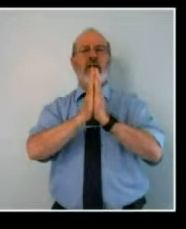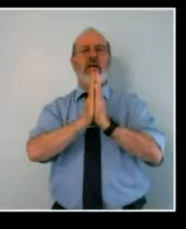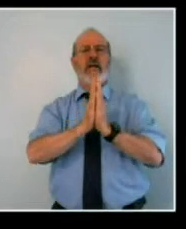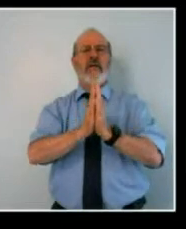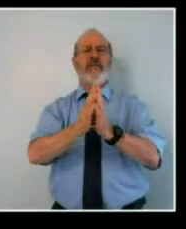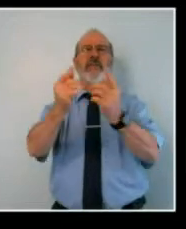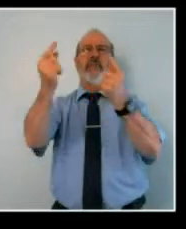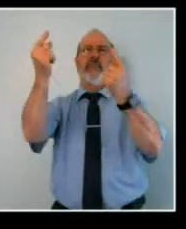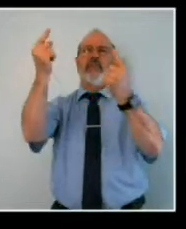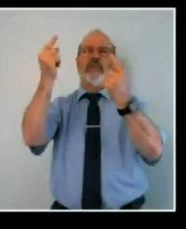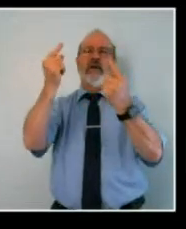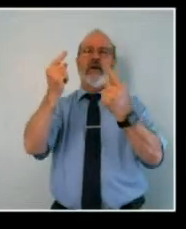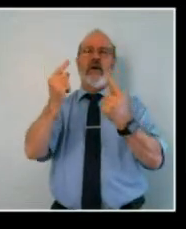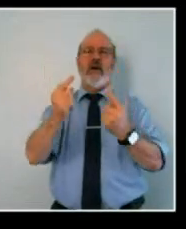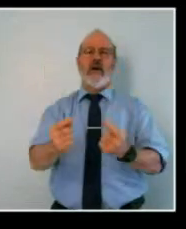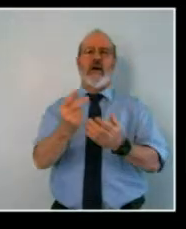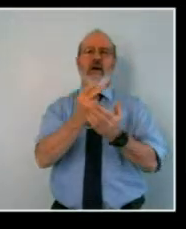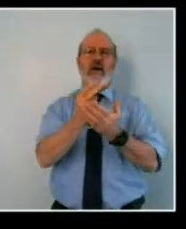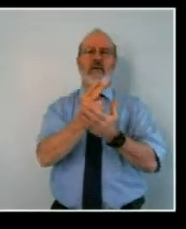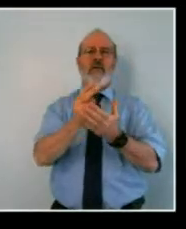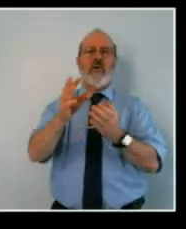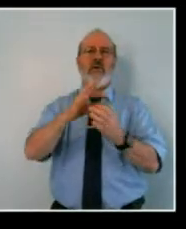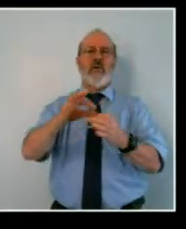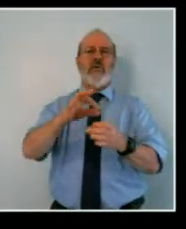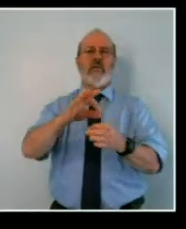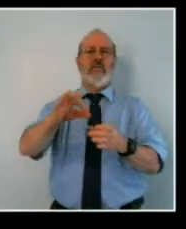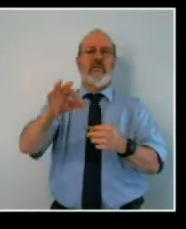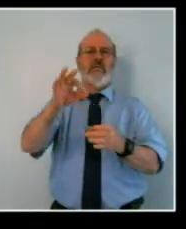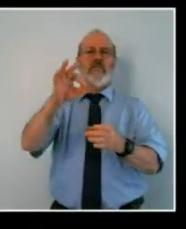pray. Come, Holy